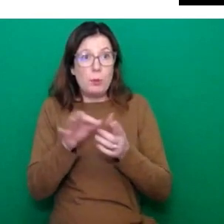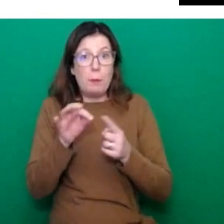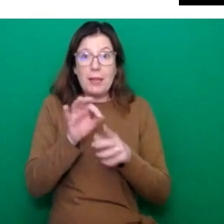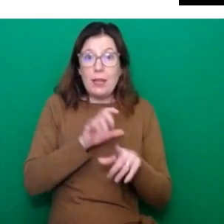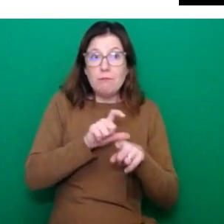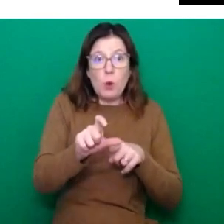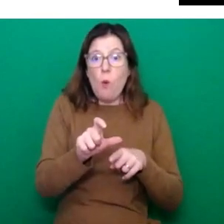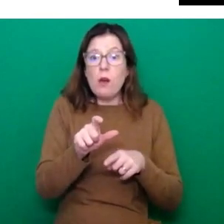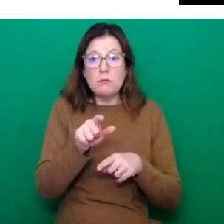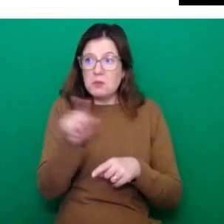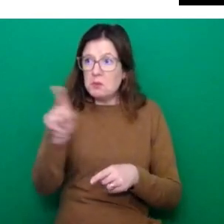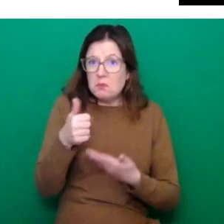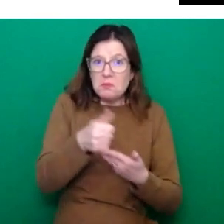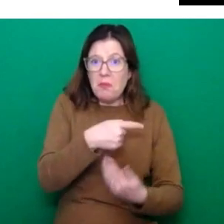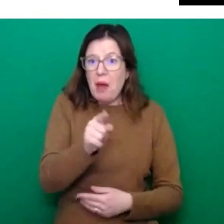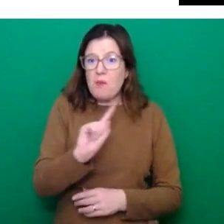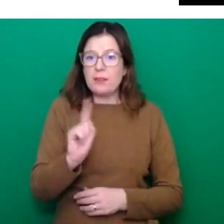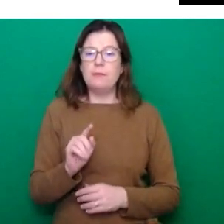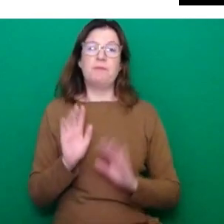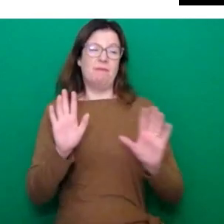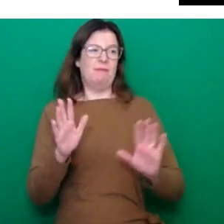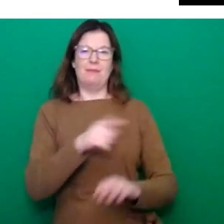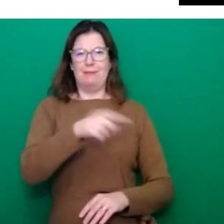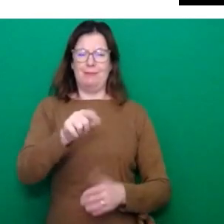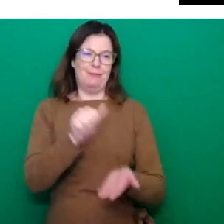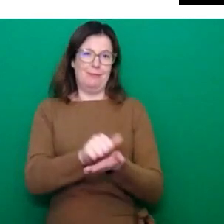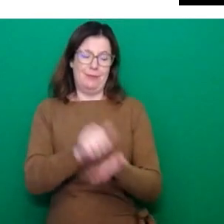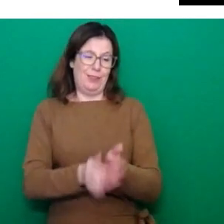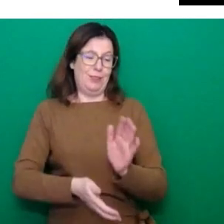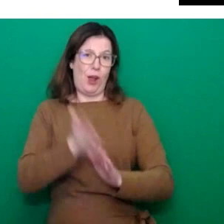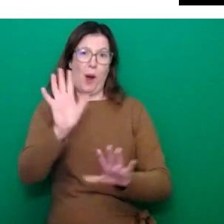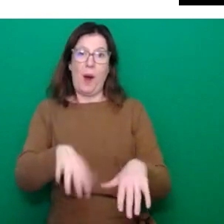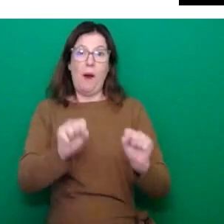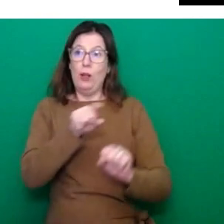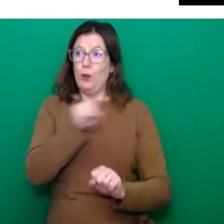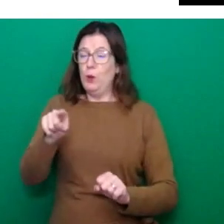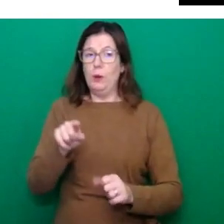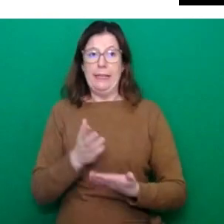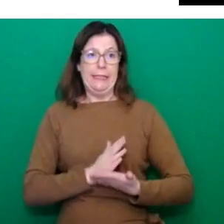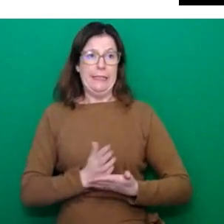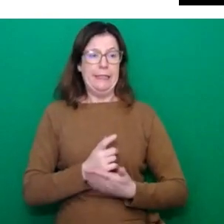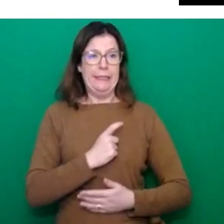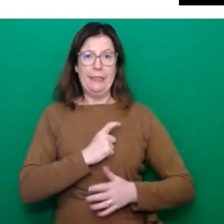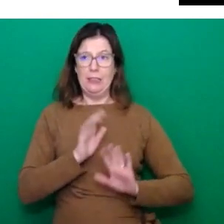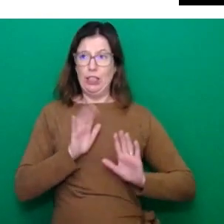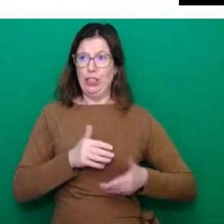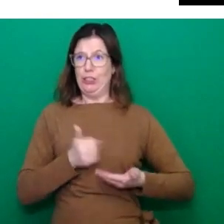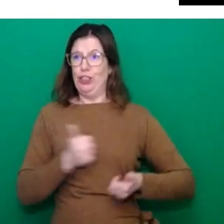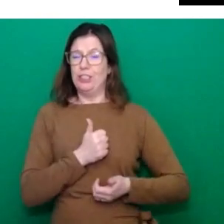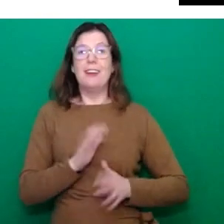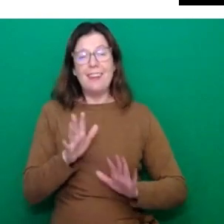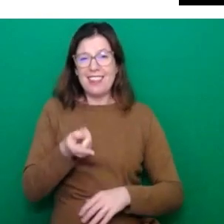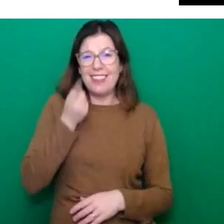Millie? I would definitely just say go for it. If you have any doubts or are a bit nervous about applying for it, just give it a